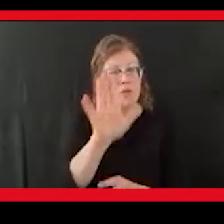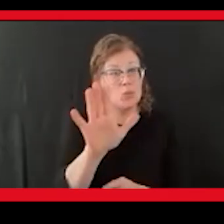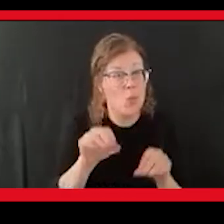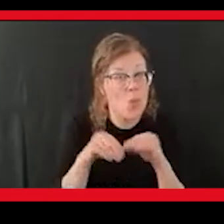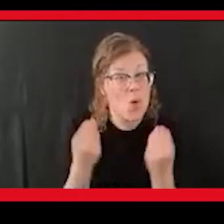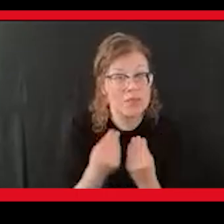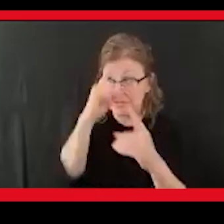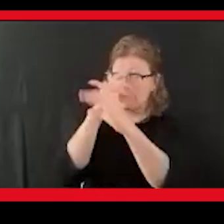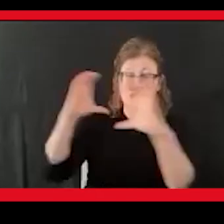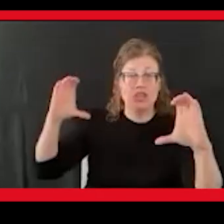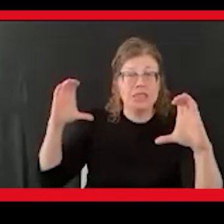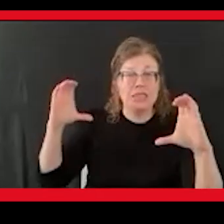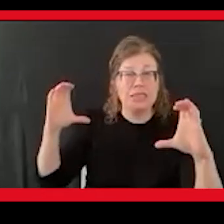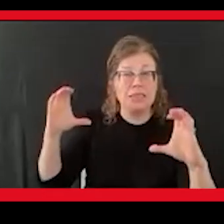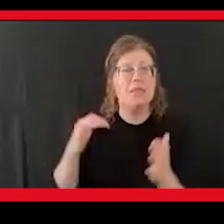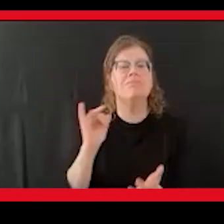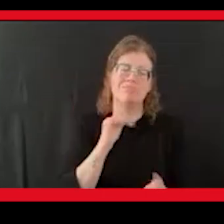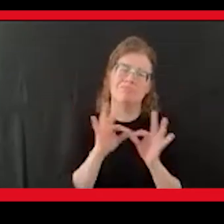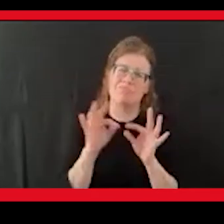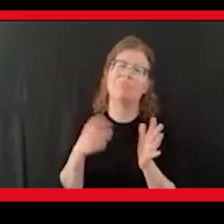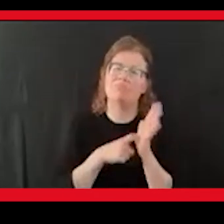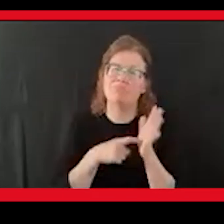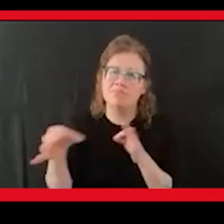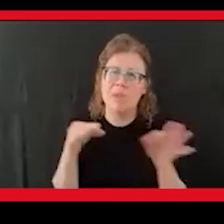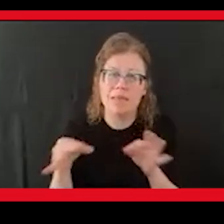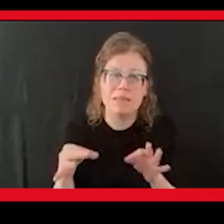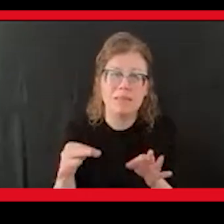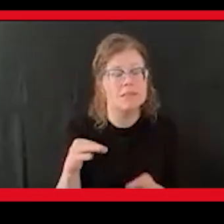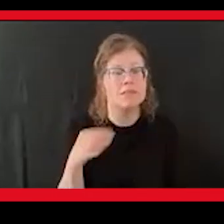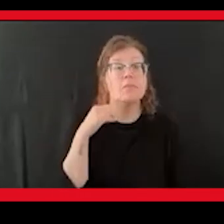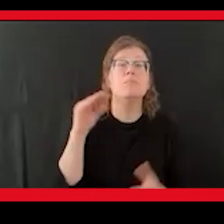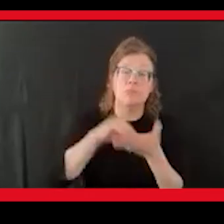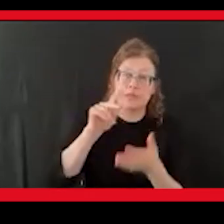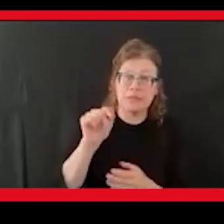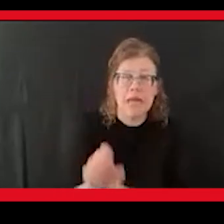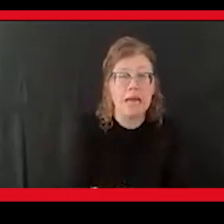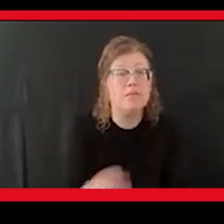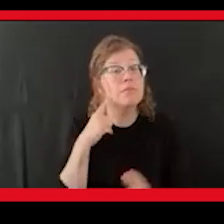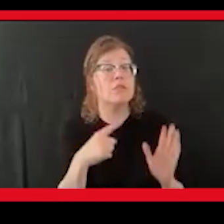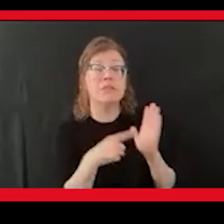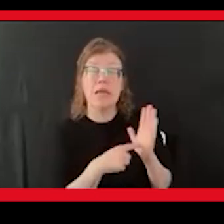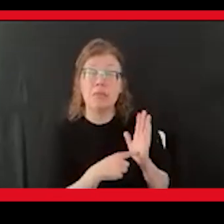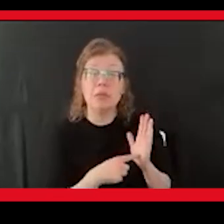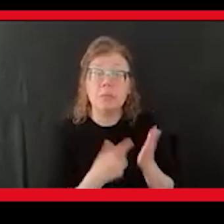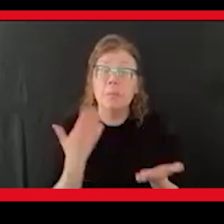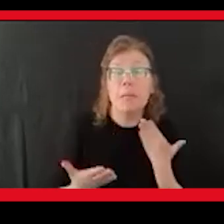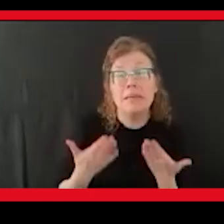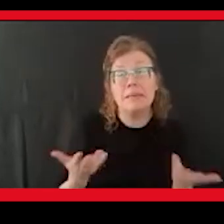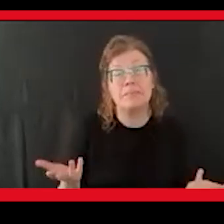For example, you can talk about the artistic goals you would like to achieve through exploring your artistic